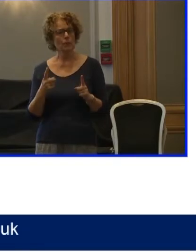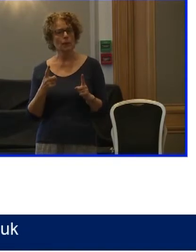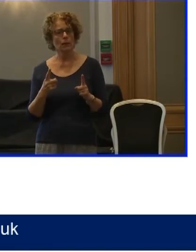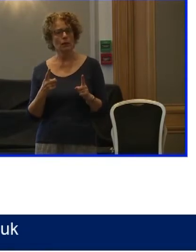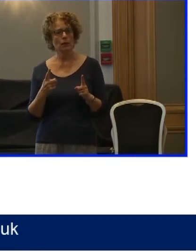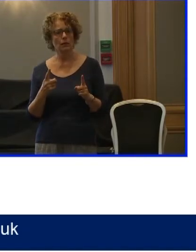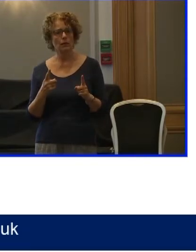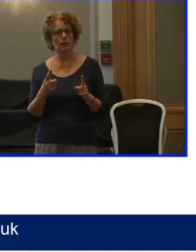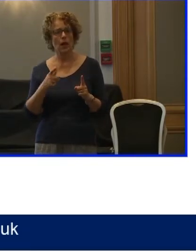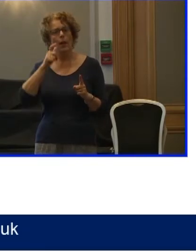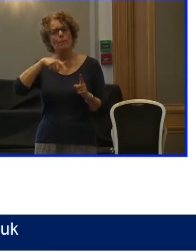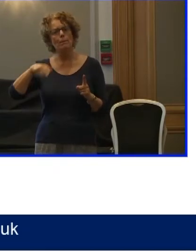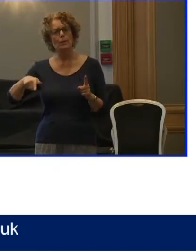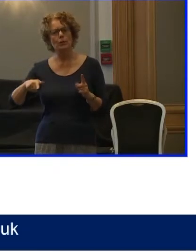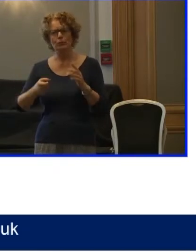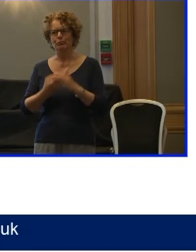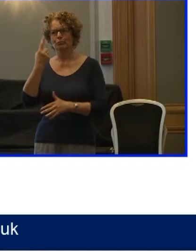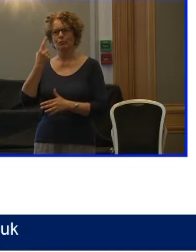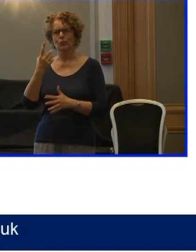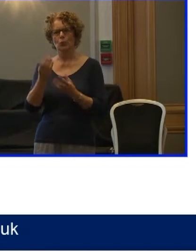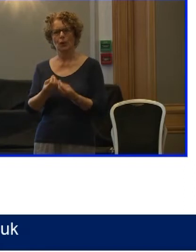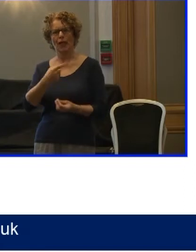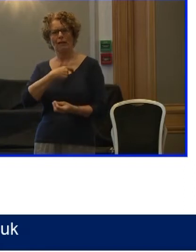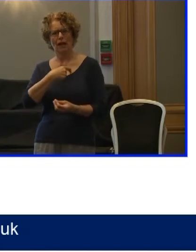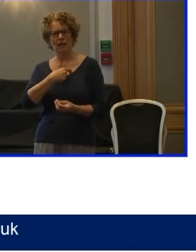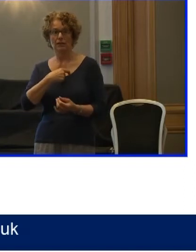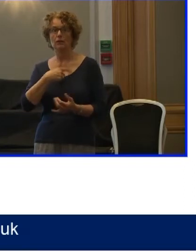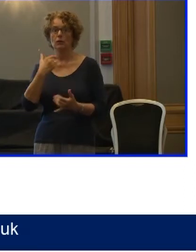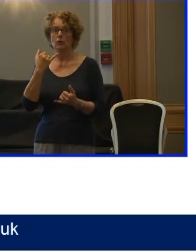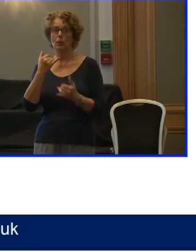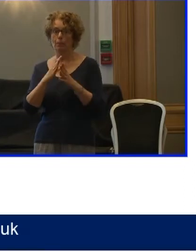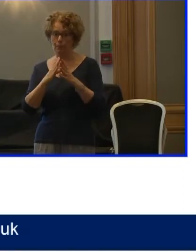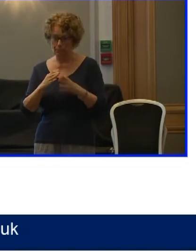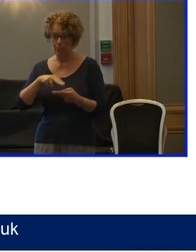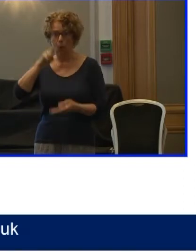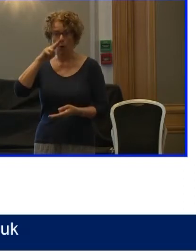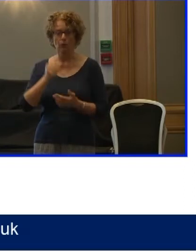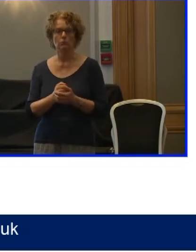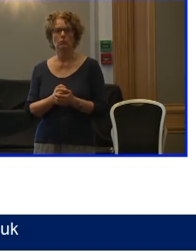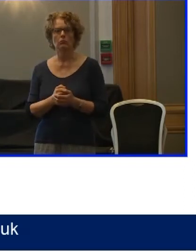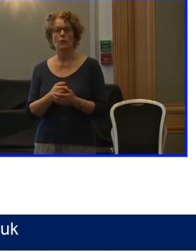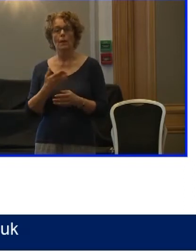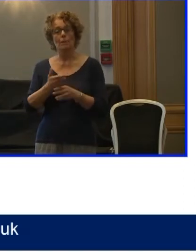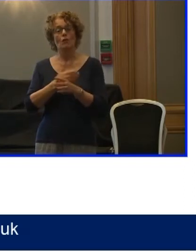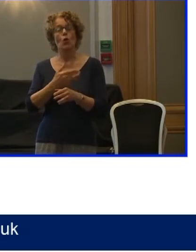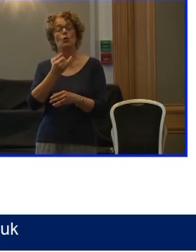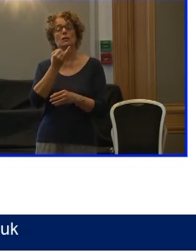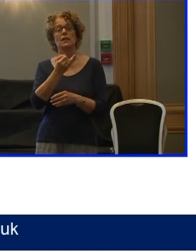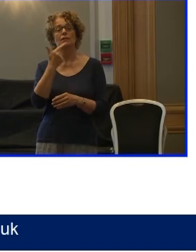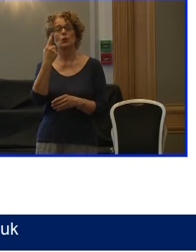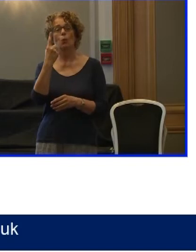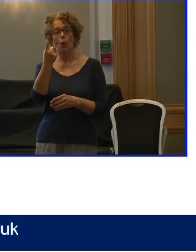increase in people experiencing anxiety. There's been a 7% increase in anxiety from 71%